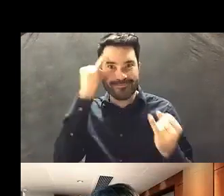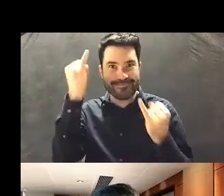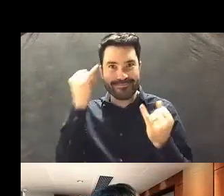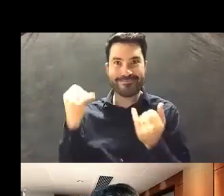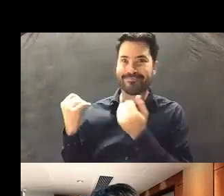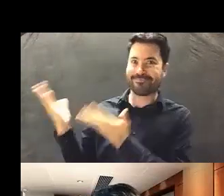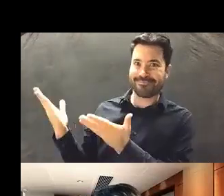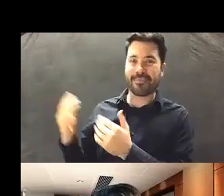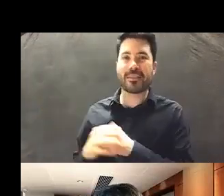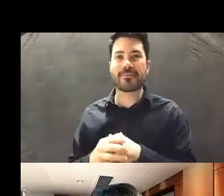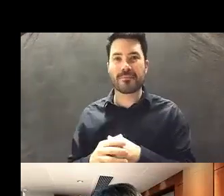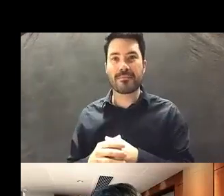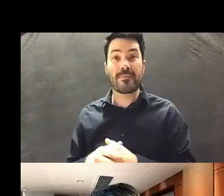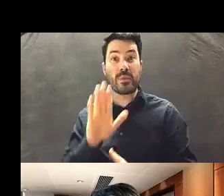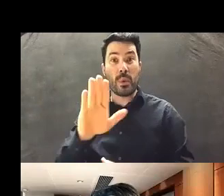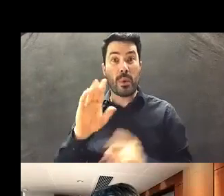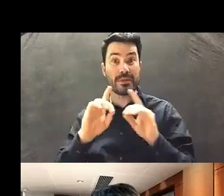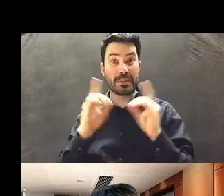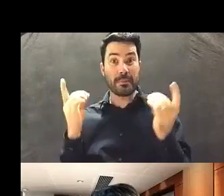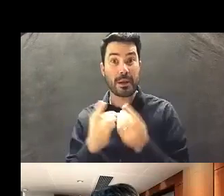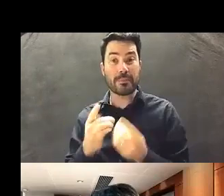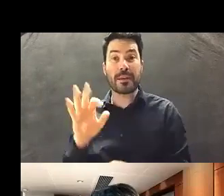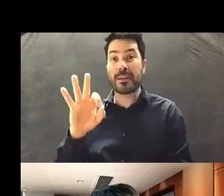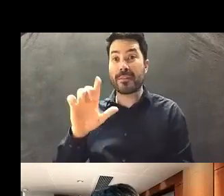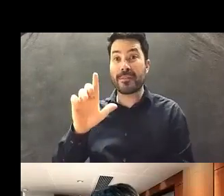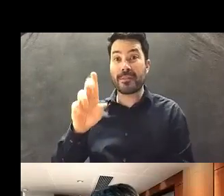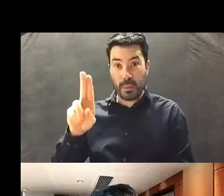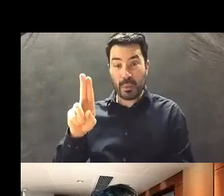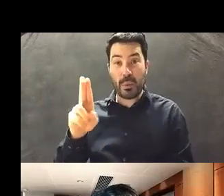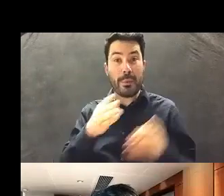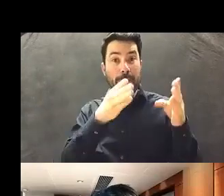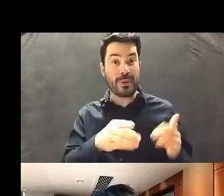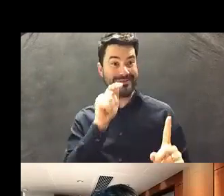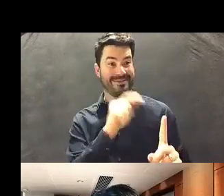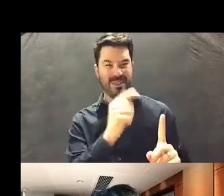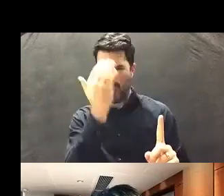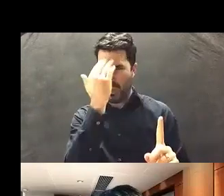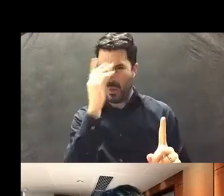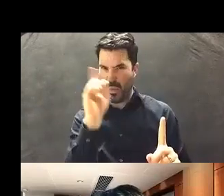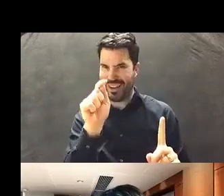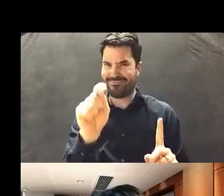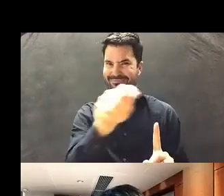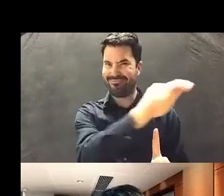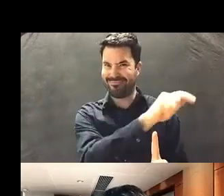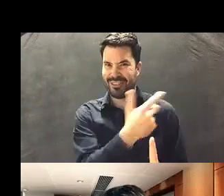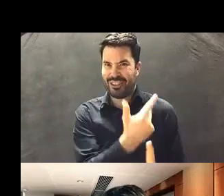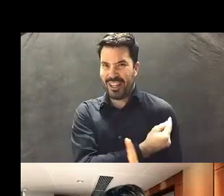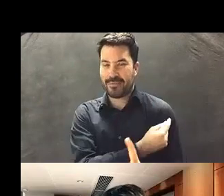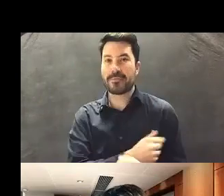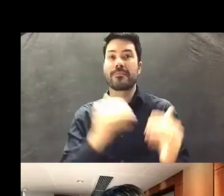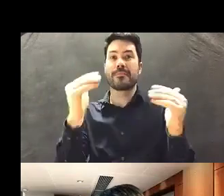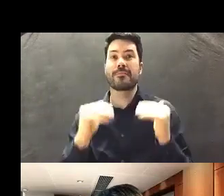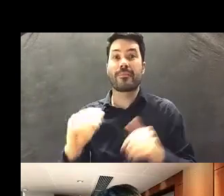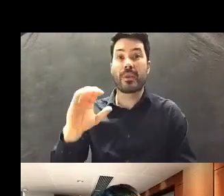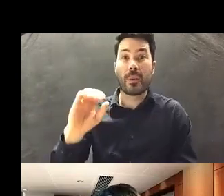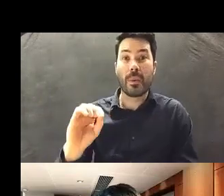to your department flu liaison clinical areas, that's available. There's also the OHS